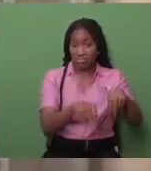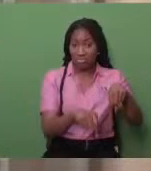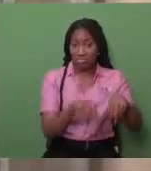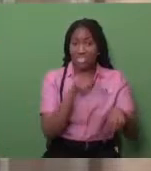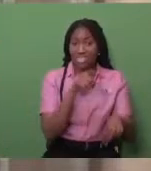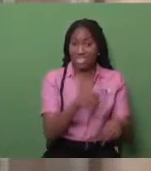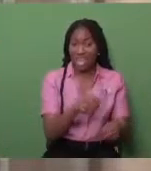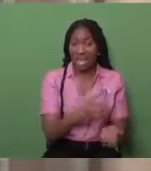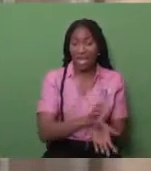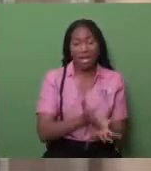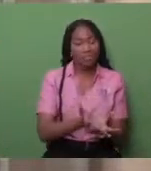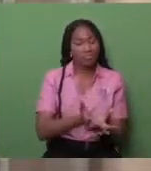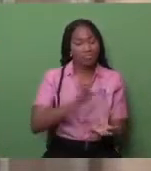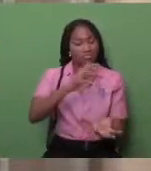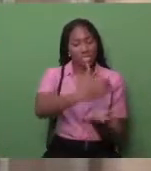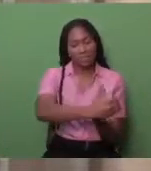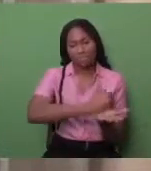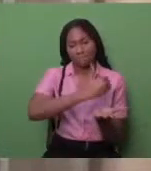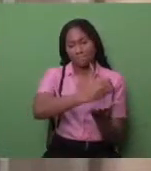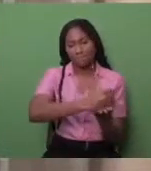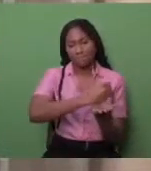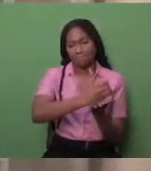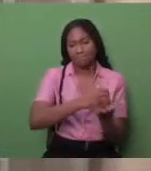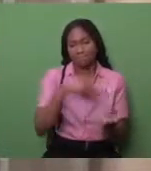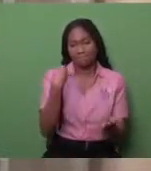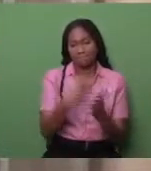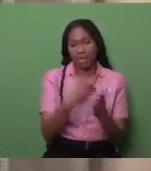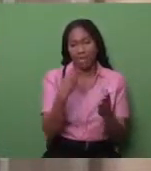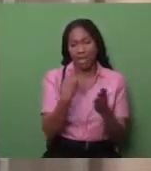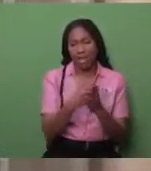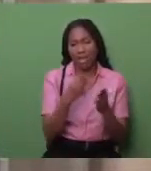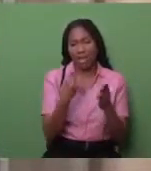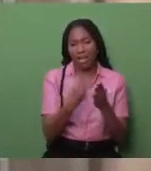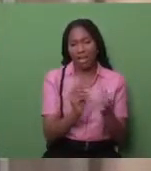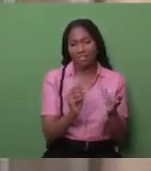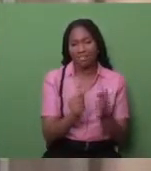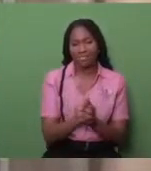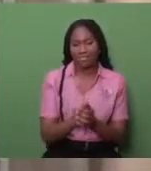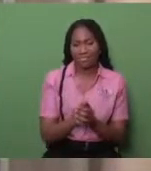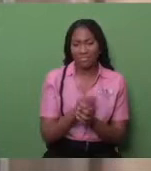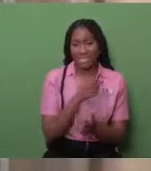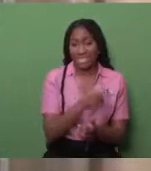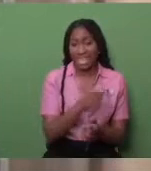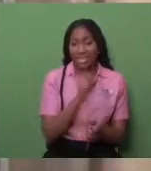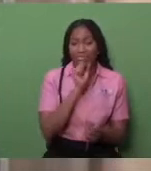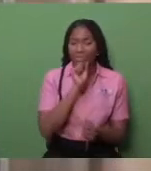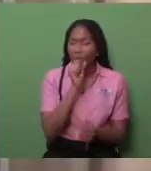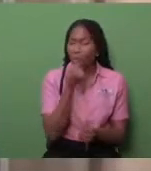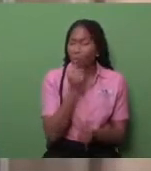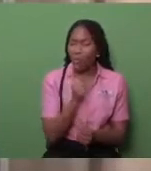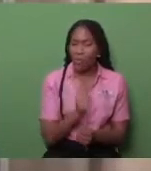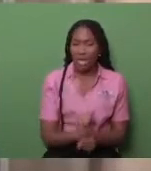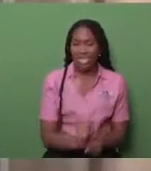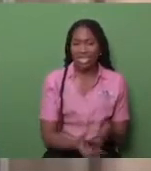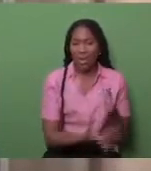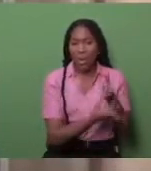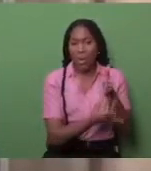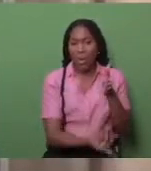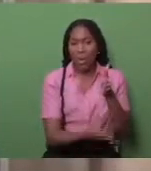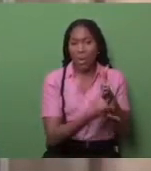masterpiece, centerpiece, everything else you could think of in that regard. We had one of the oldest oil